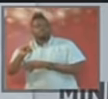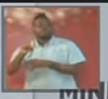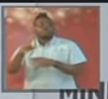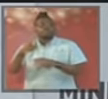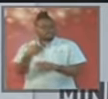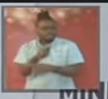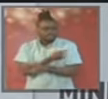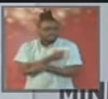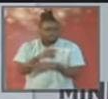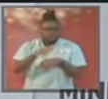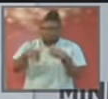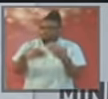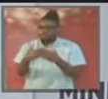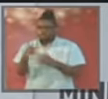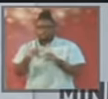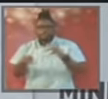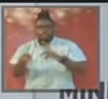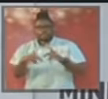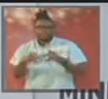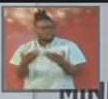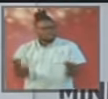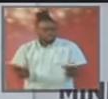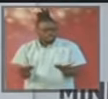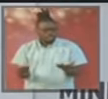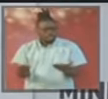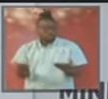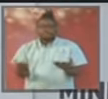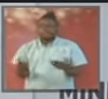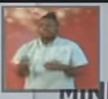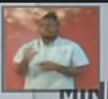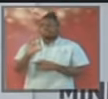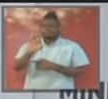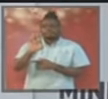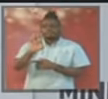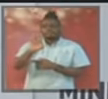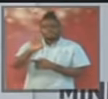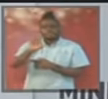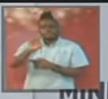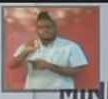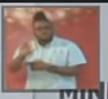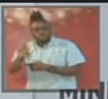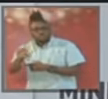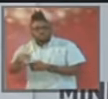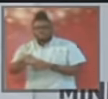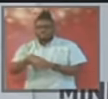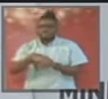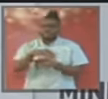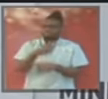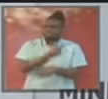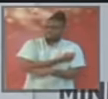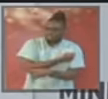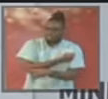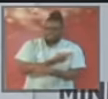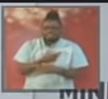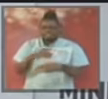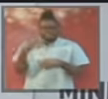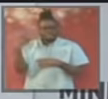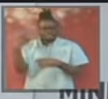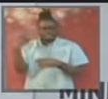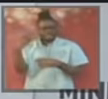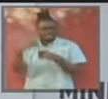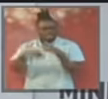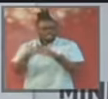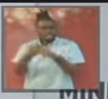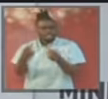but also to a similar category of persons, those over 65 years in the population. So